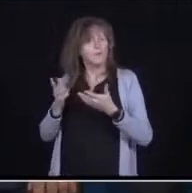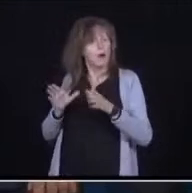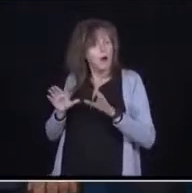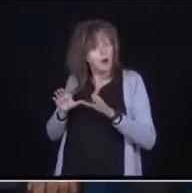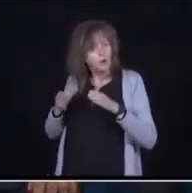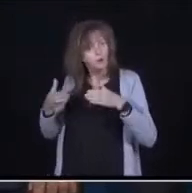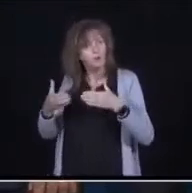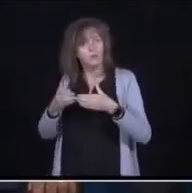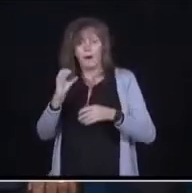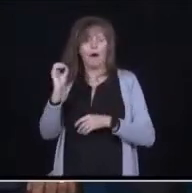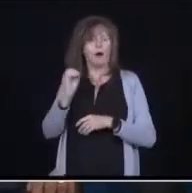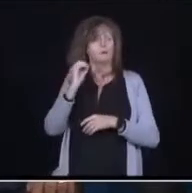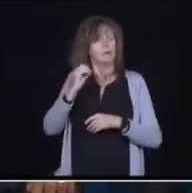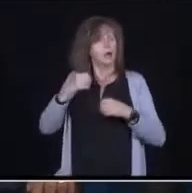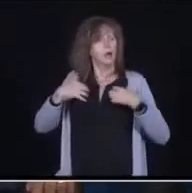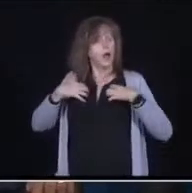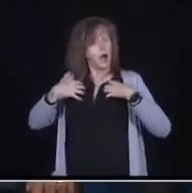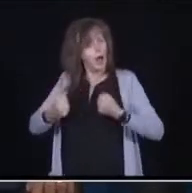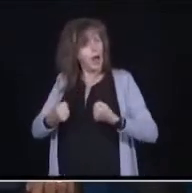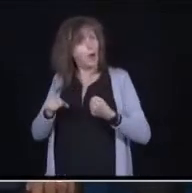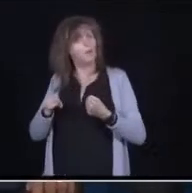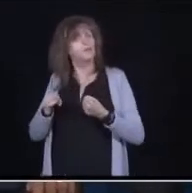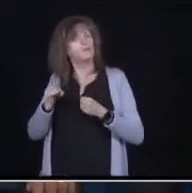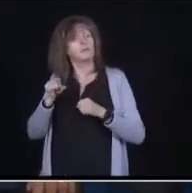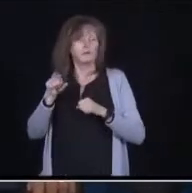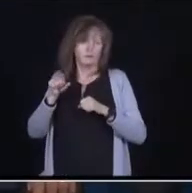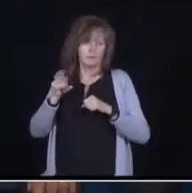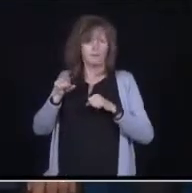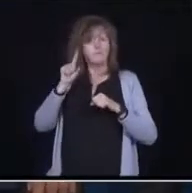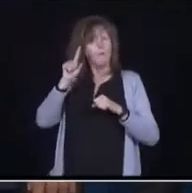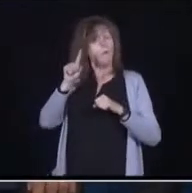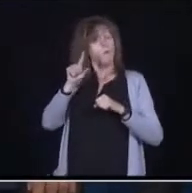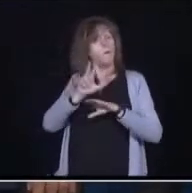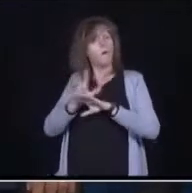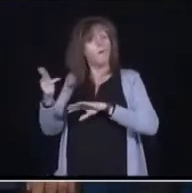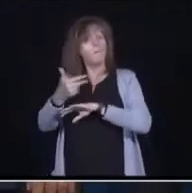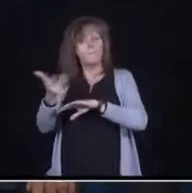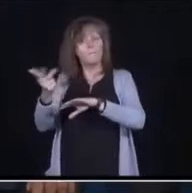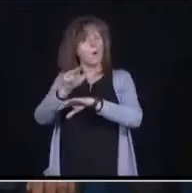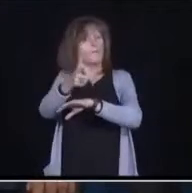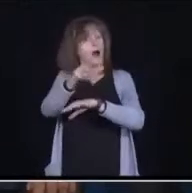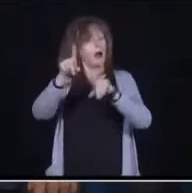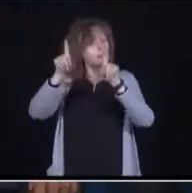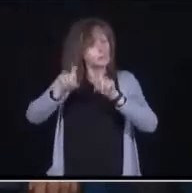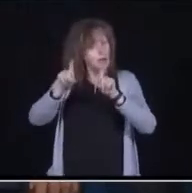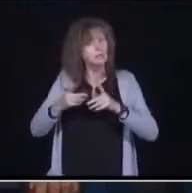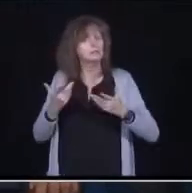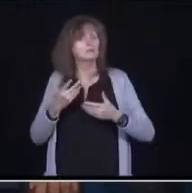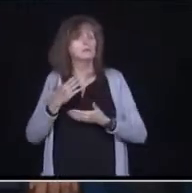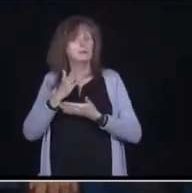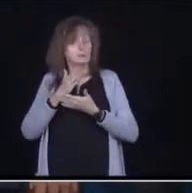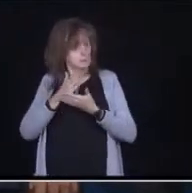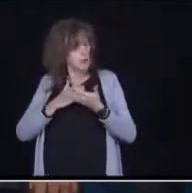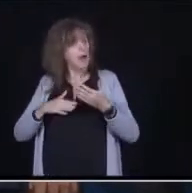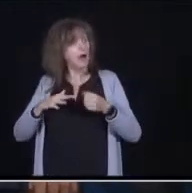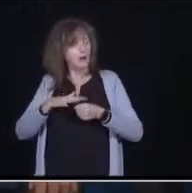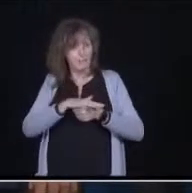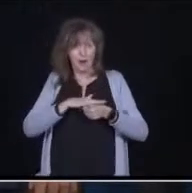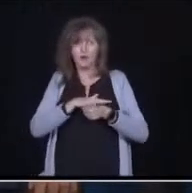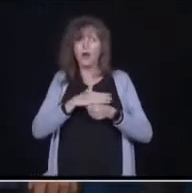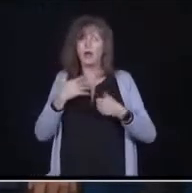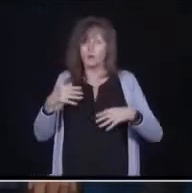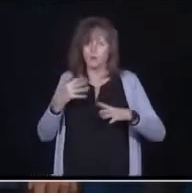together that have mobile testing units. So we are bringing them into some of the areas where we're having the most difficult